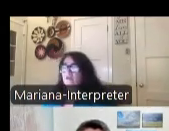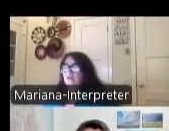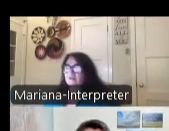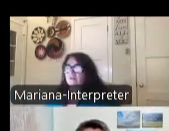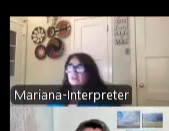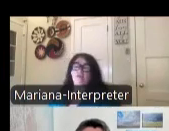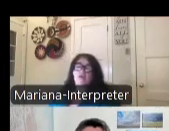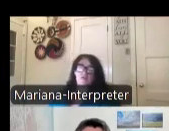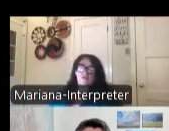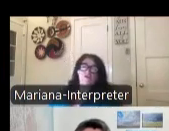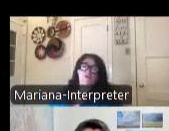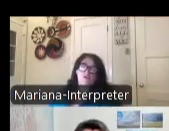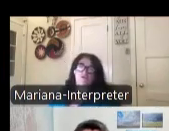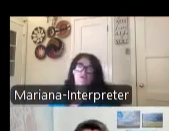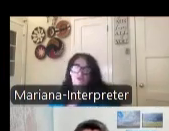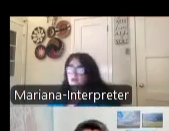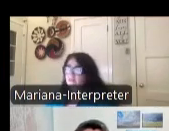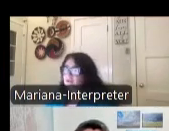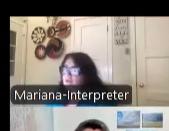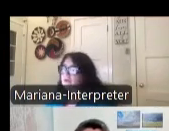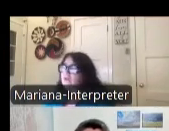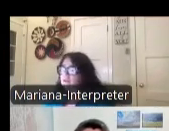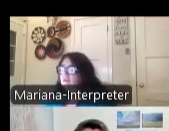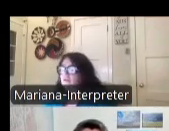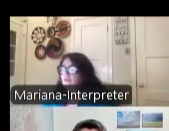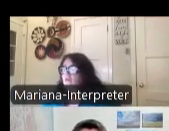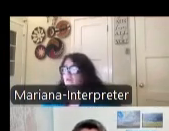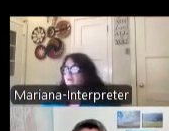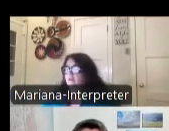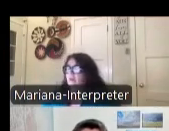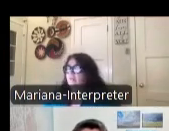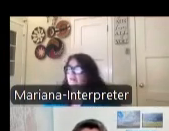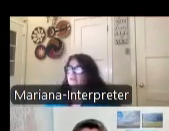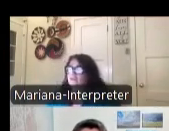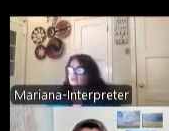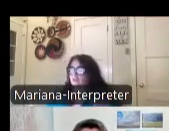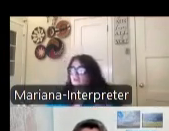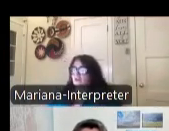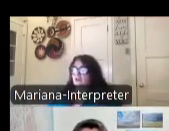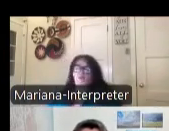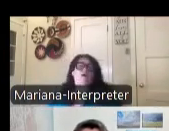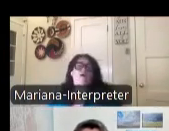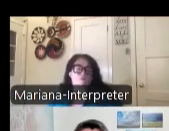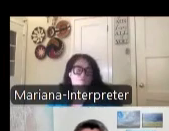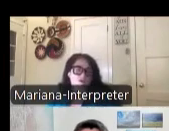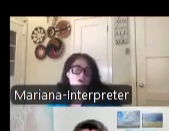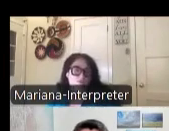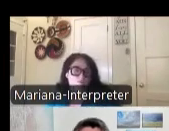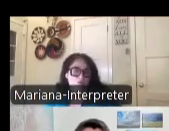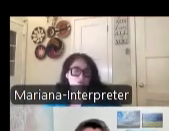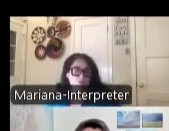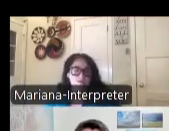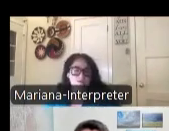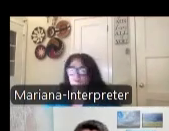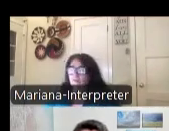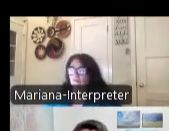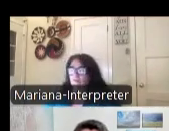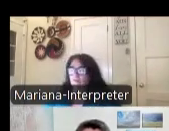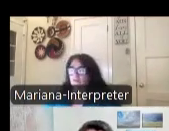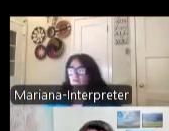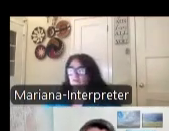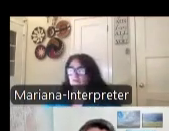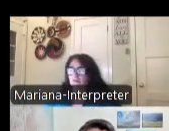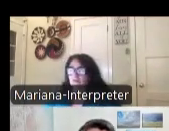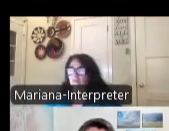hydroclimate variability, greater whiplash, and we can blame the expanding atmospheric sponge for that. More severe droughts and